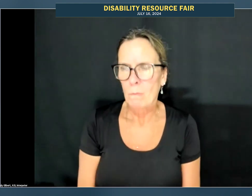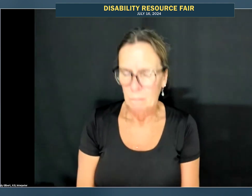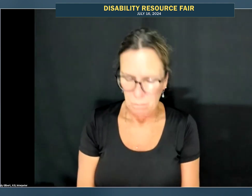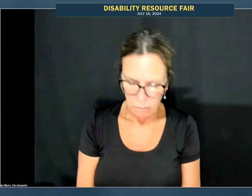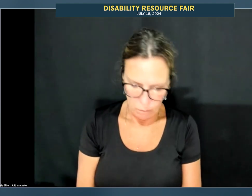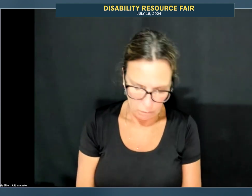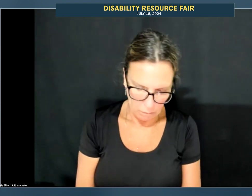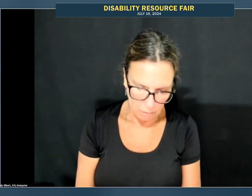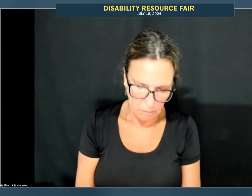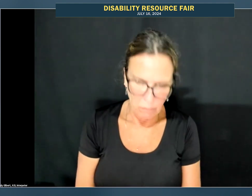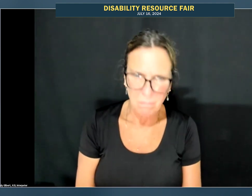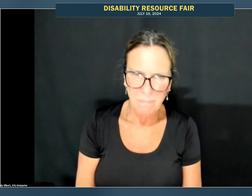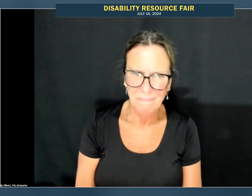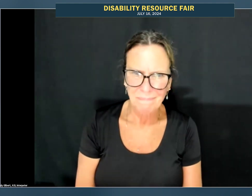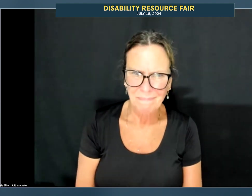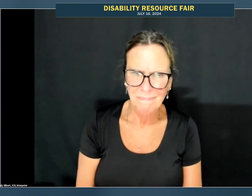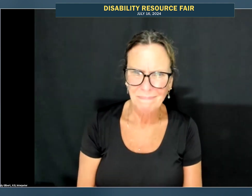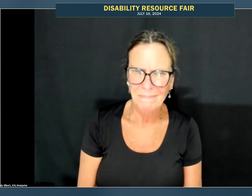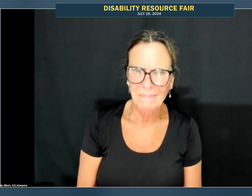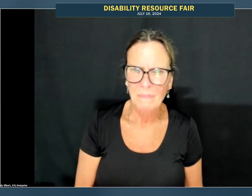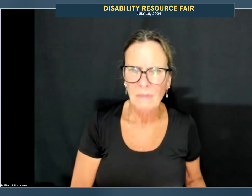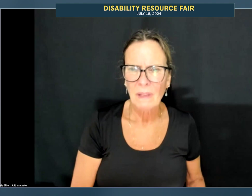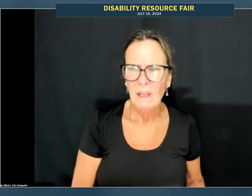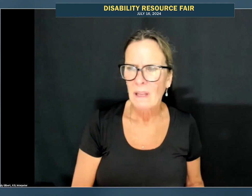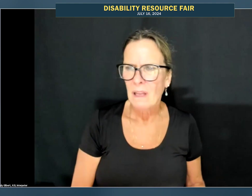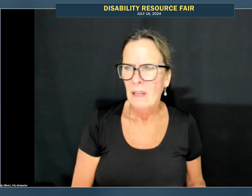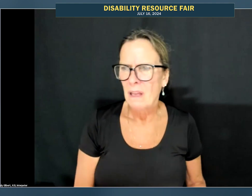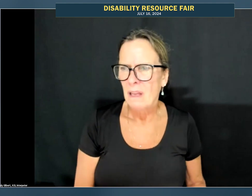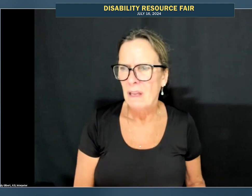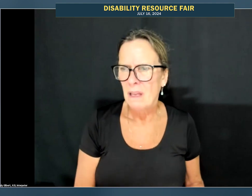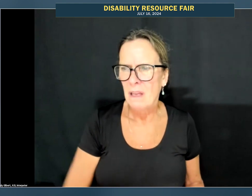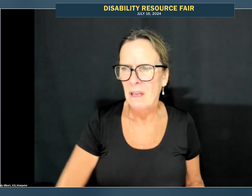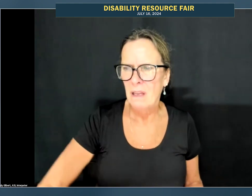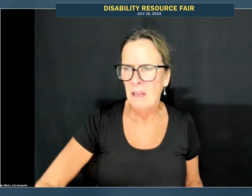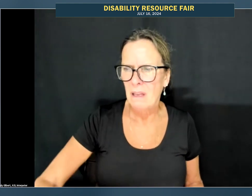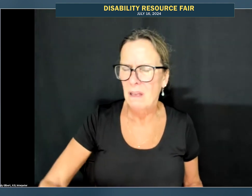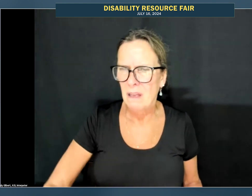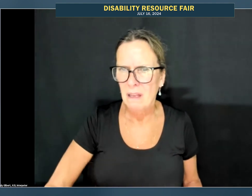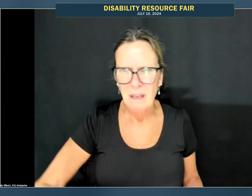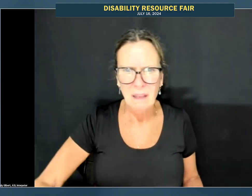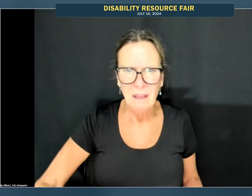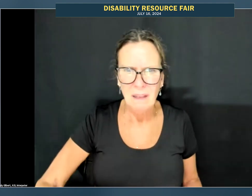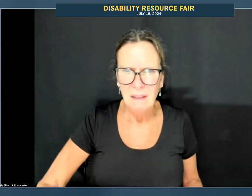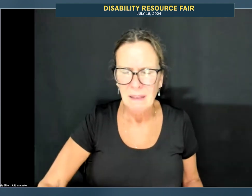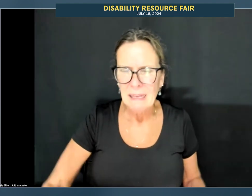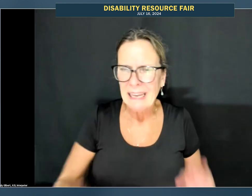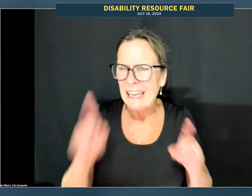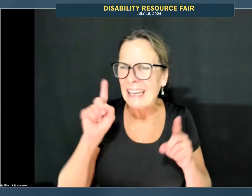He's on there twice, and the second one looks like it's unmuted. So,